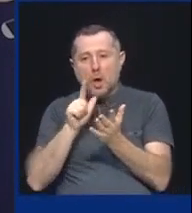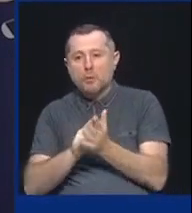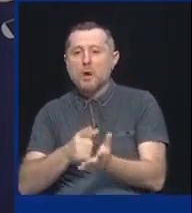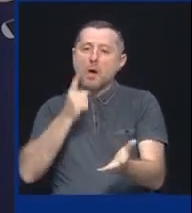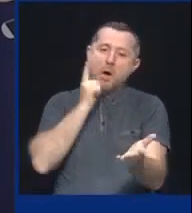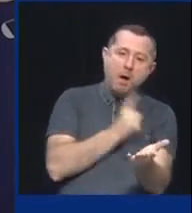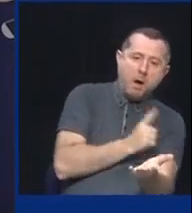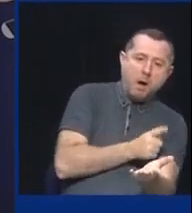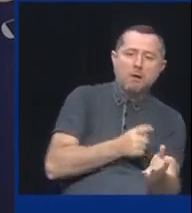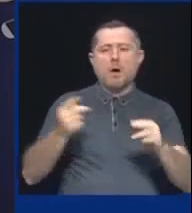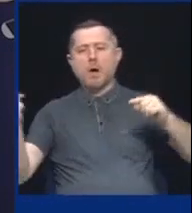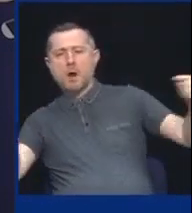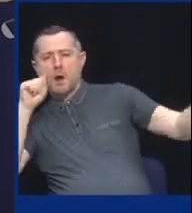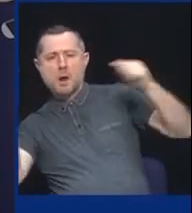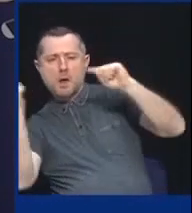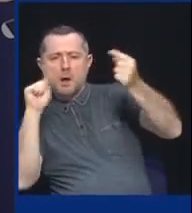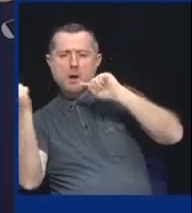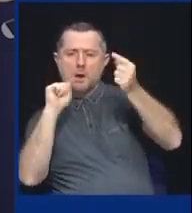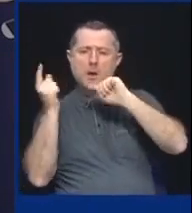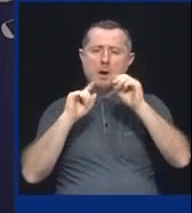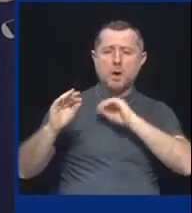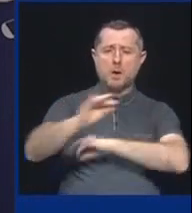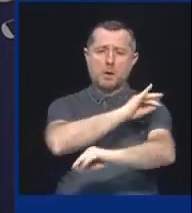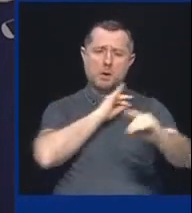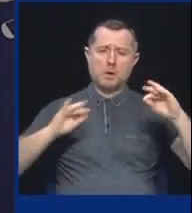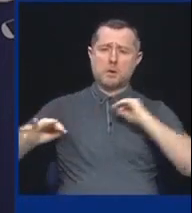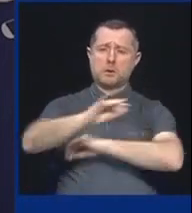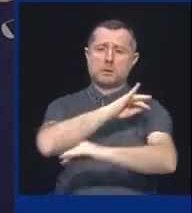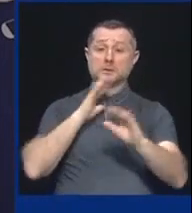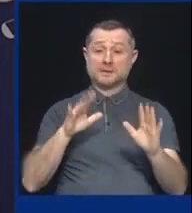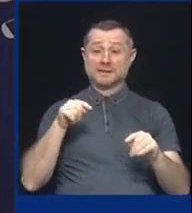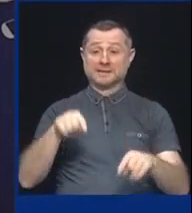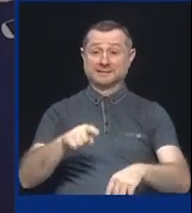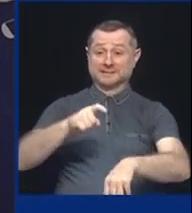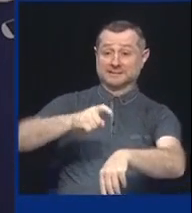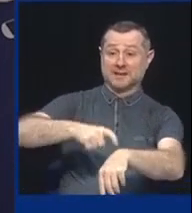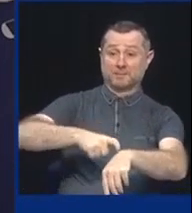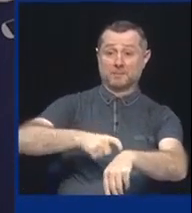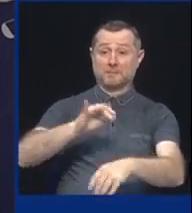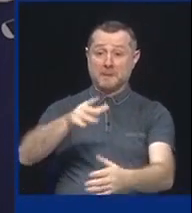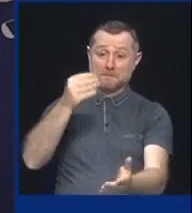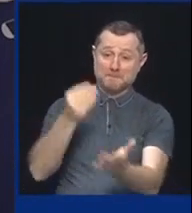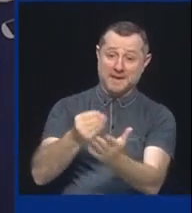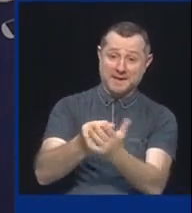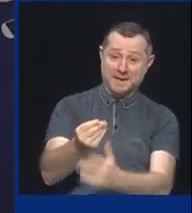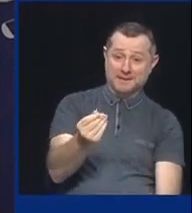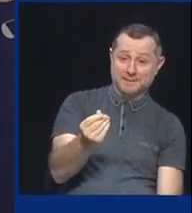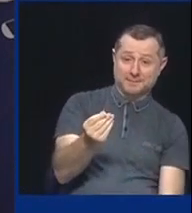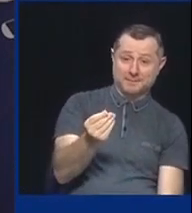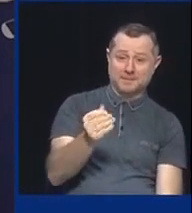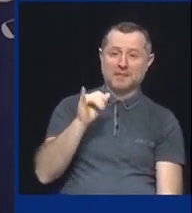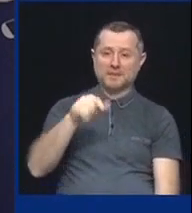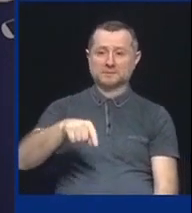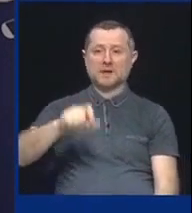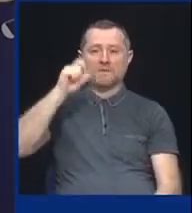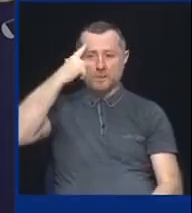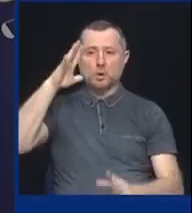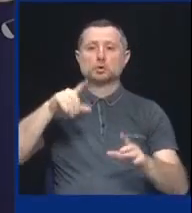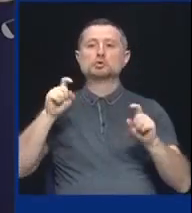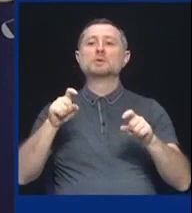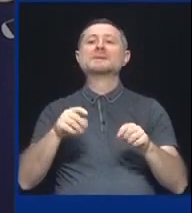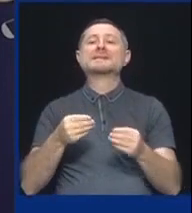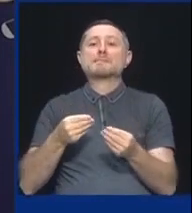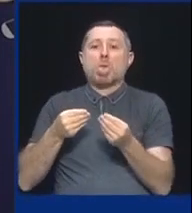that government should spend managing COVID, guarding against the Delta variant, reopening